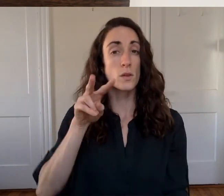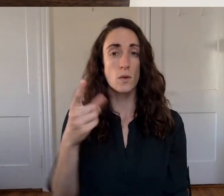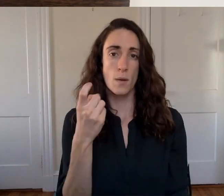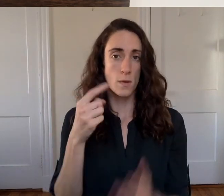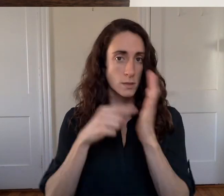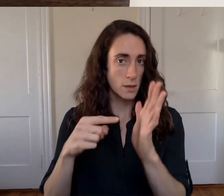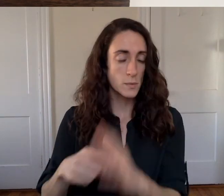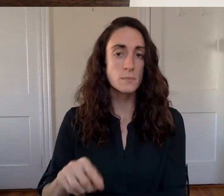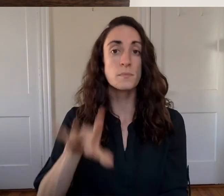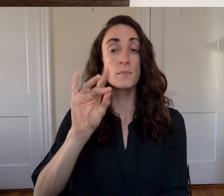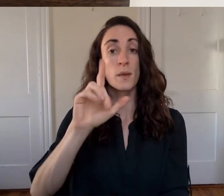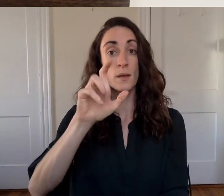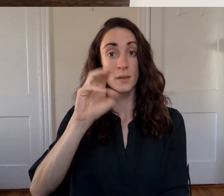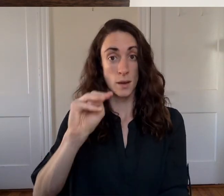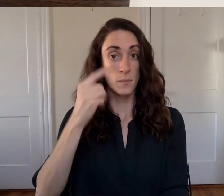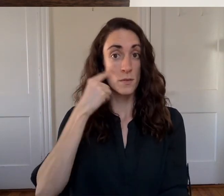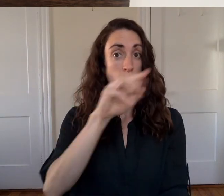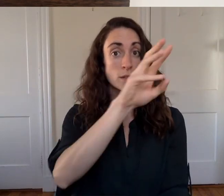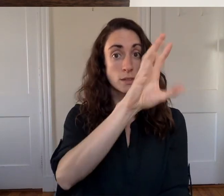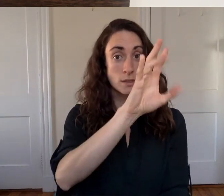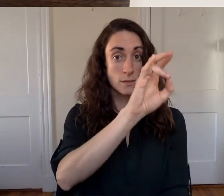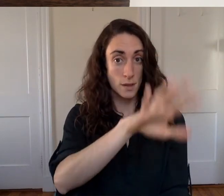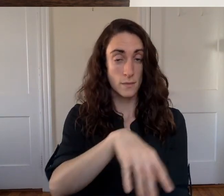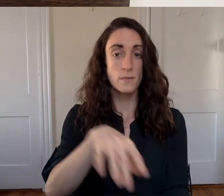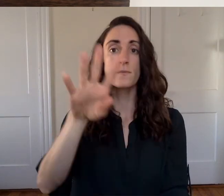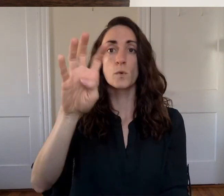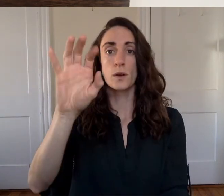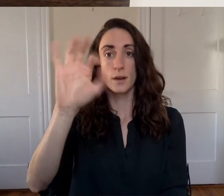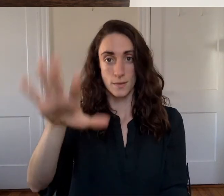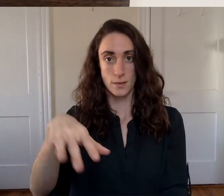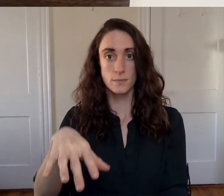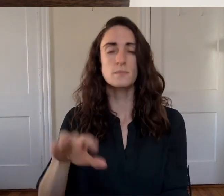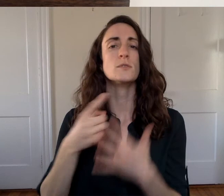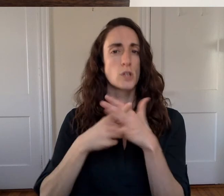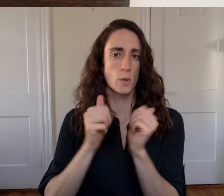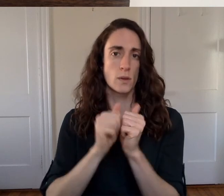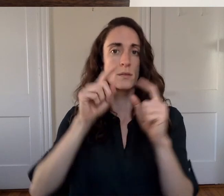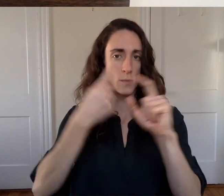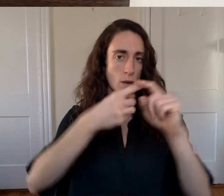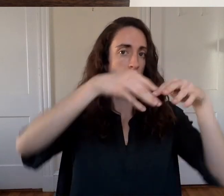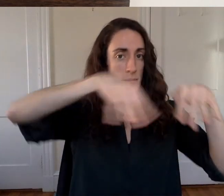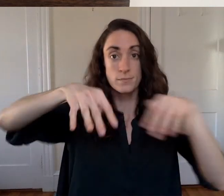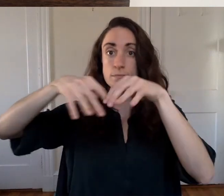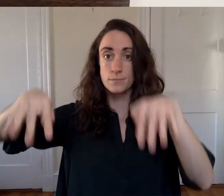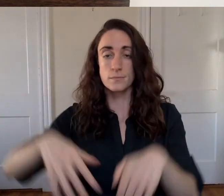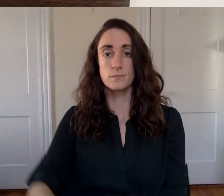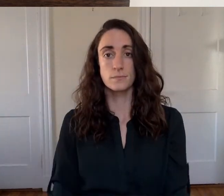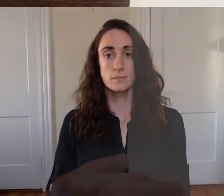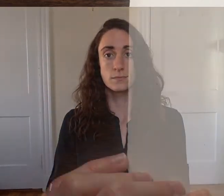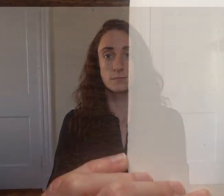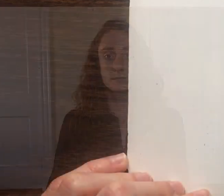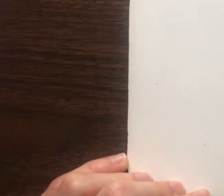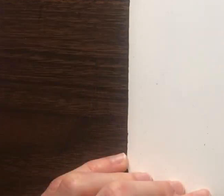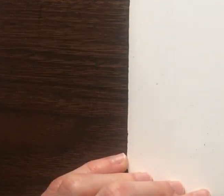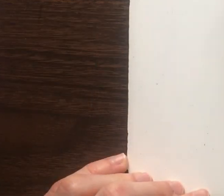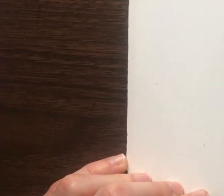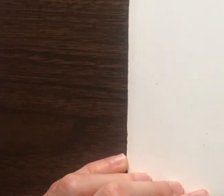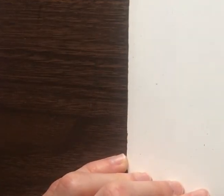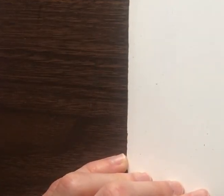Let's look at one more example, finding the LCM of 675 and 495 by first finding the prime factorizations.